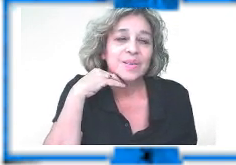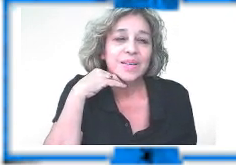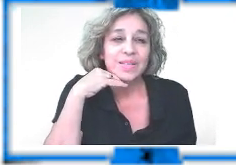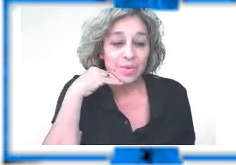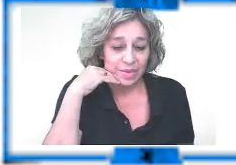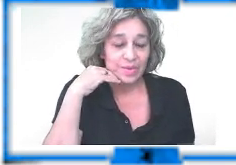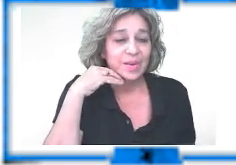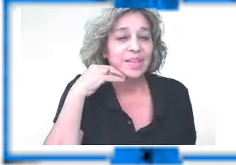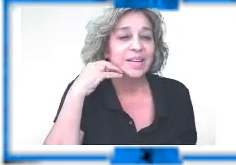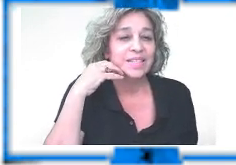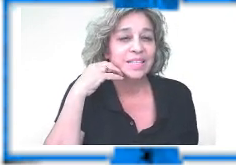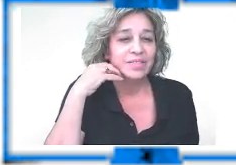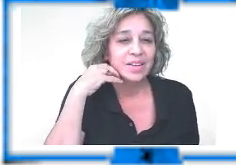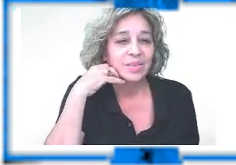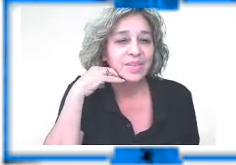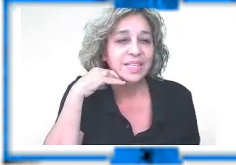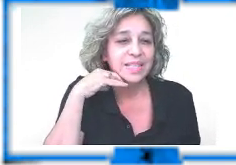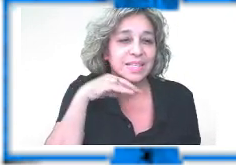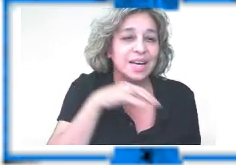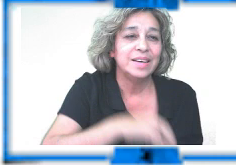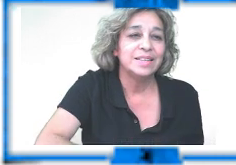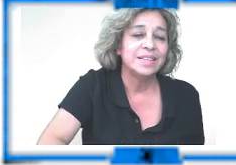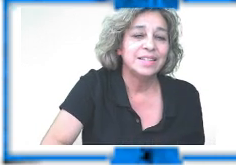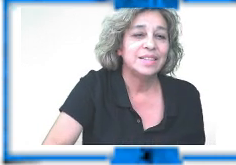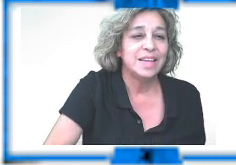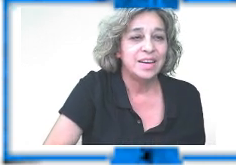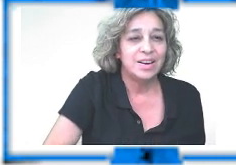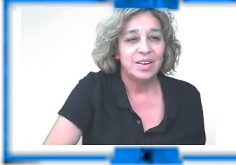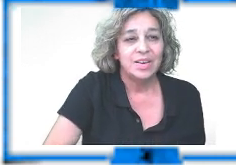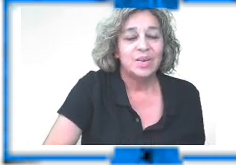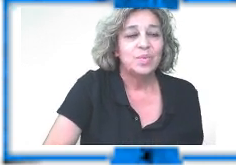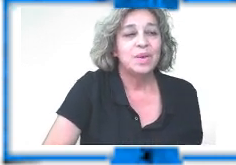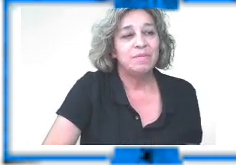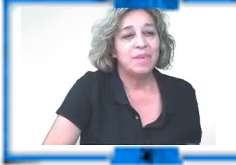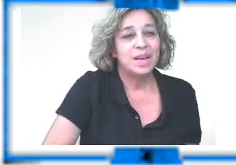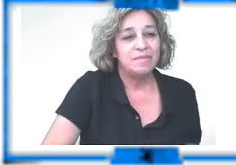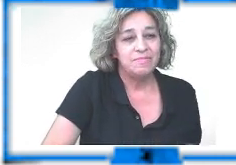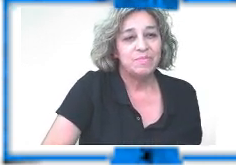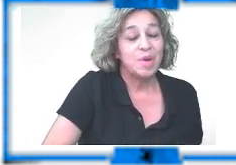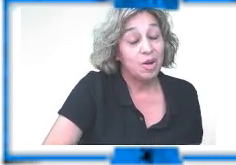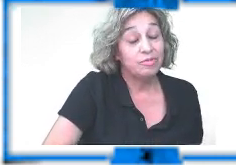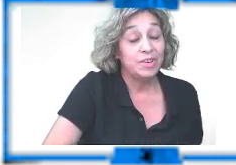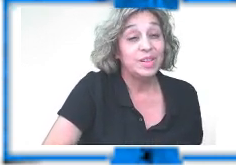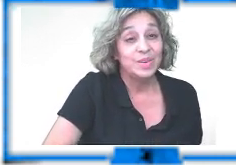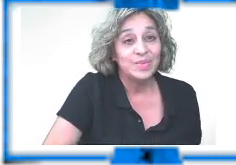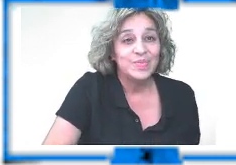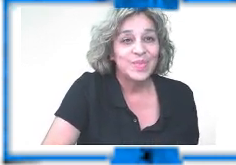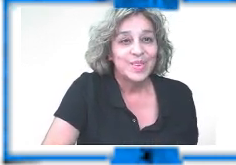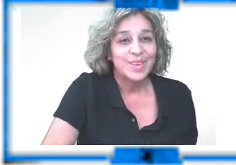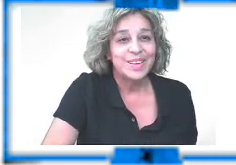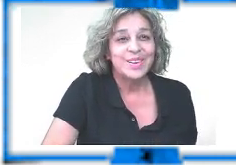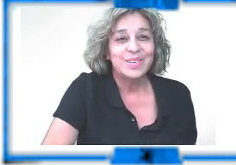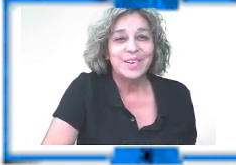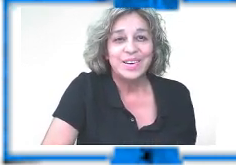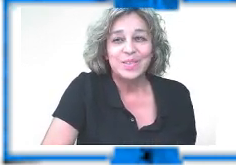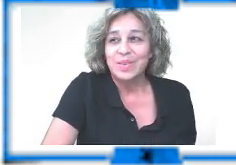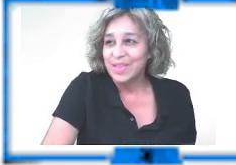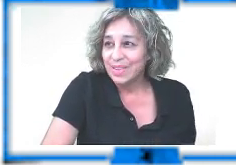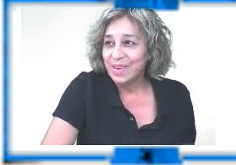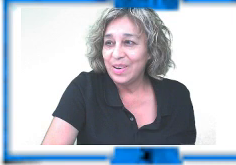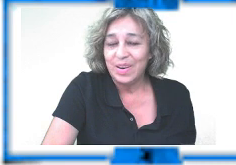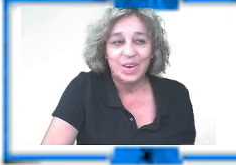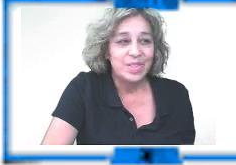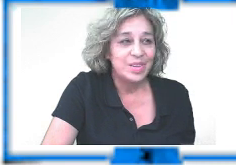So he's going through all the list of all the ones he's got that we all follow, you know,